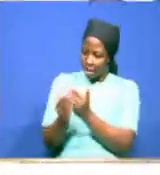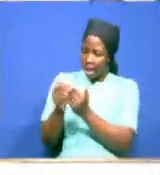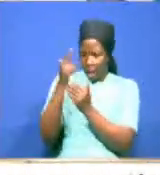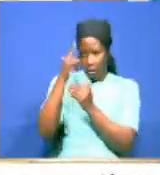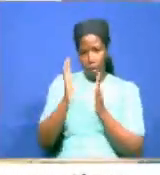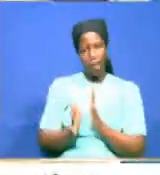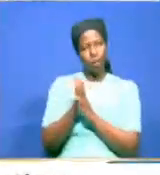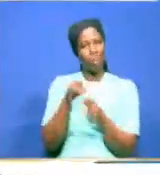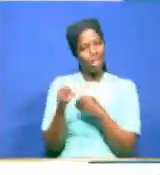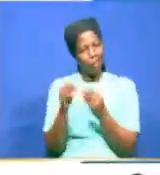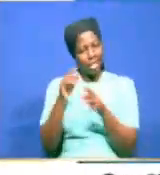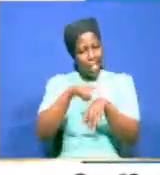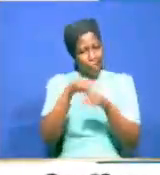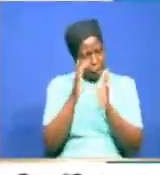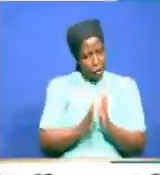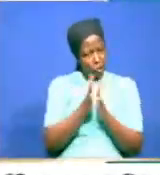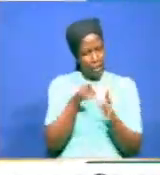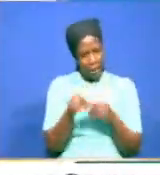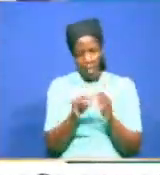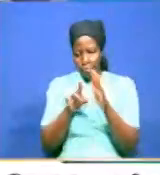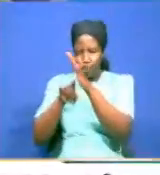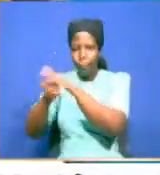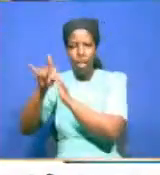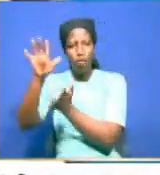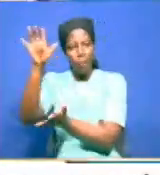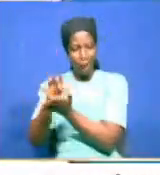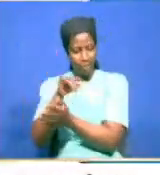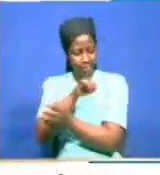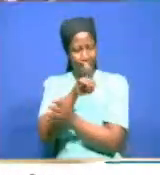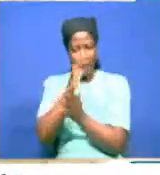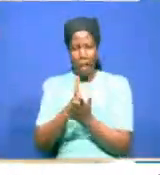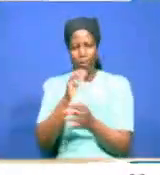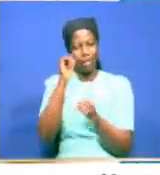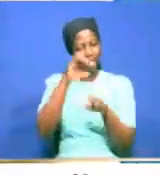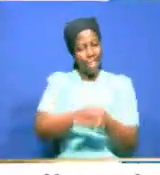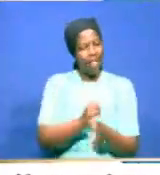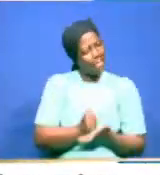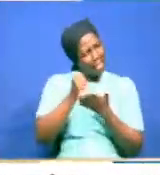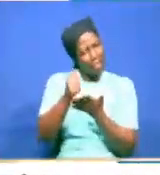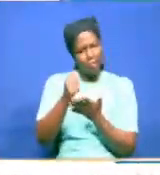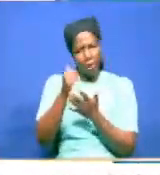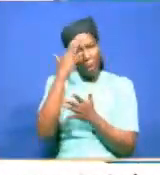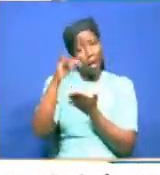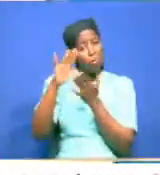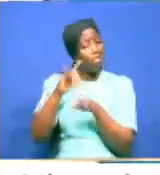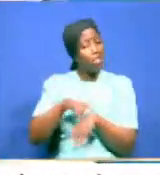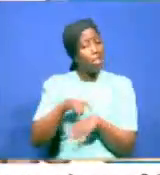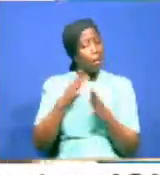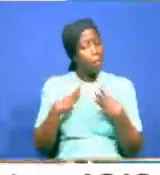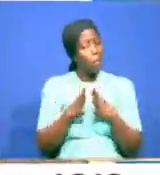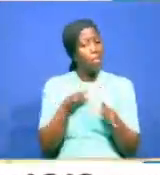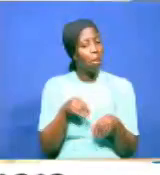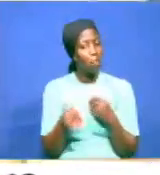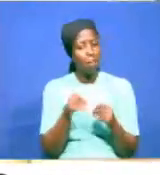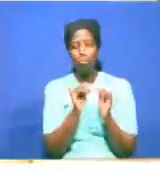someone with a disability comes to the supermarket, the person is helped. Because most of the time you'll find that persons with disabilities are just on their own.